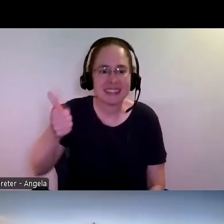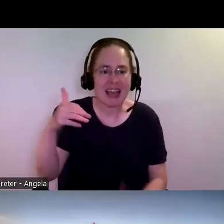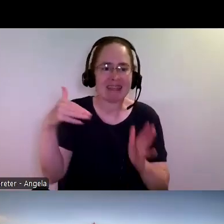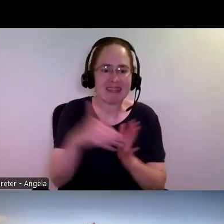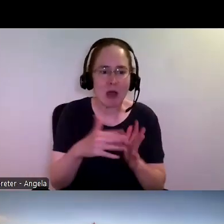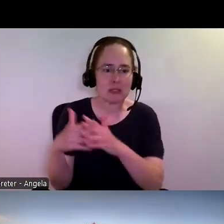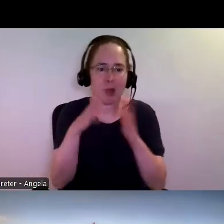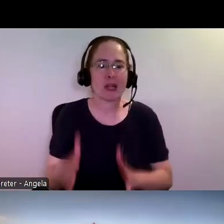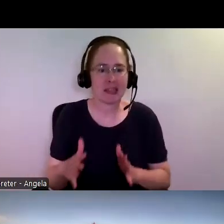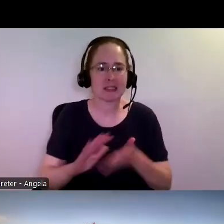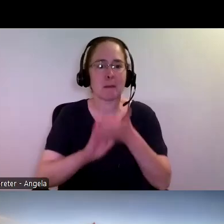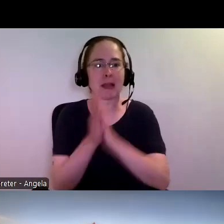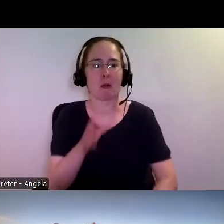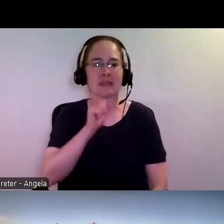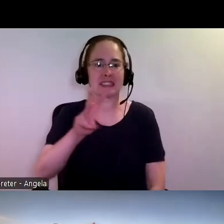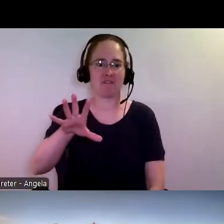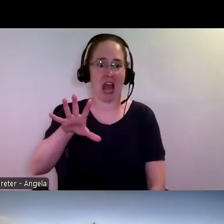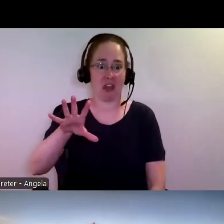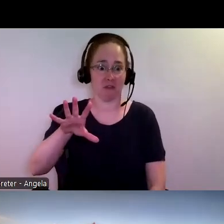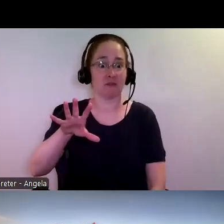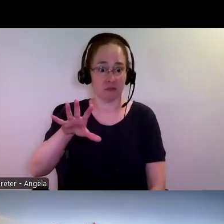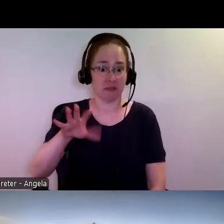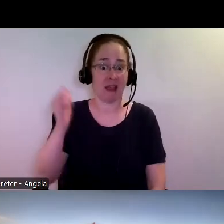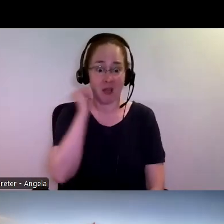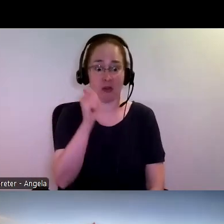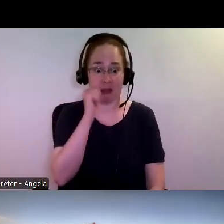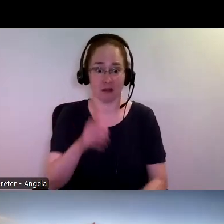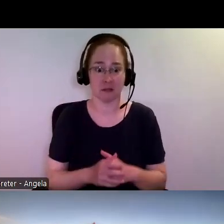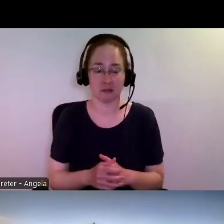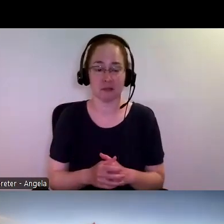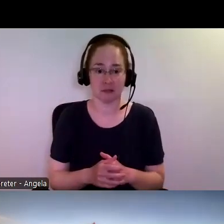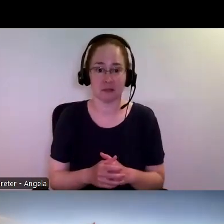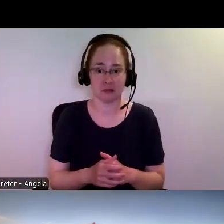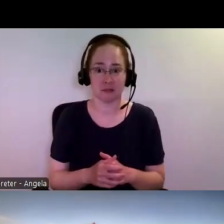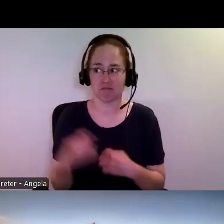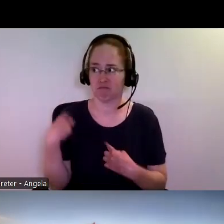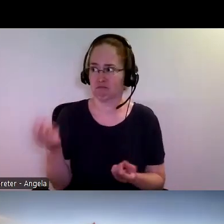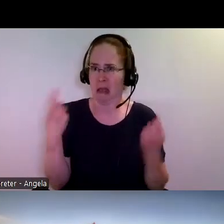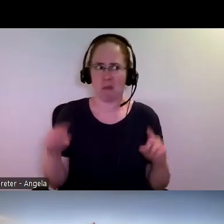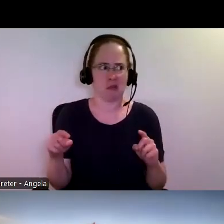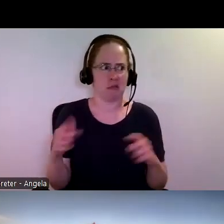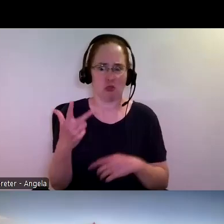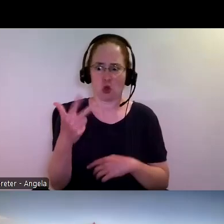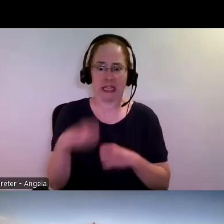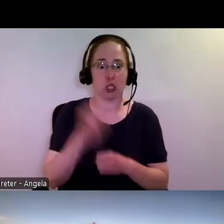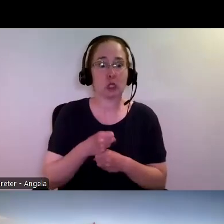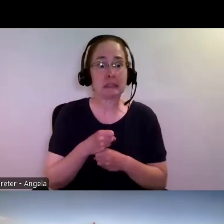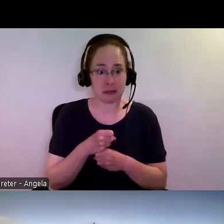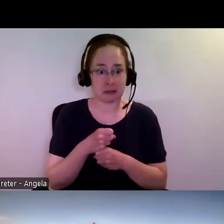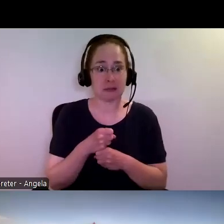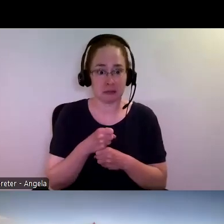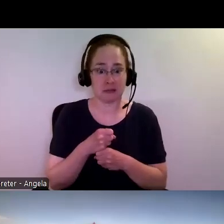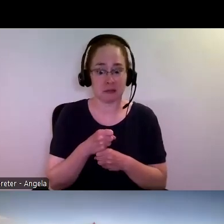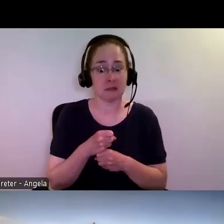10,000 Americans turn 65 years old. So that's been happening for 13 years. And this